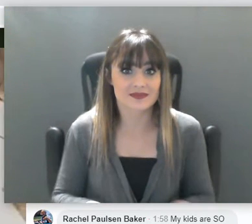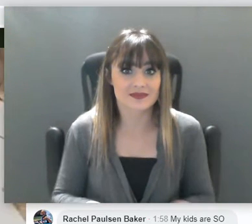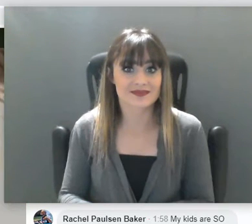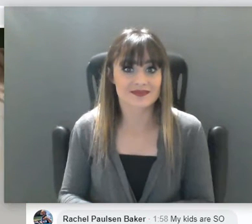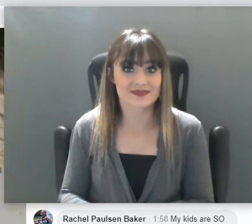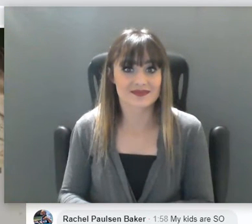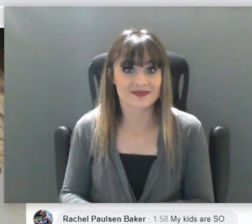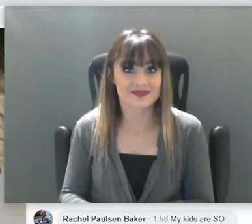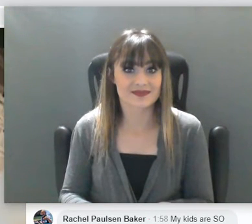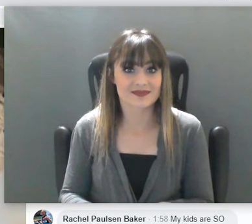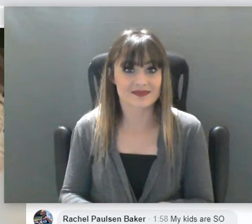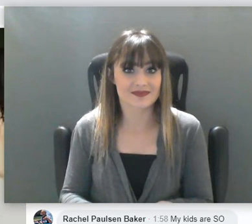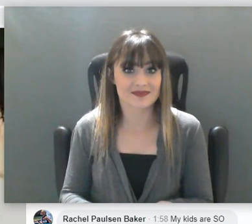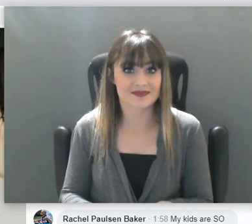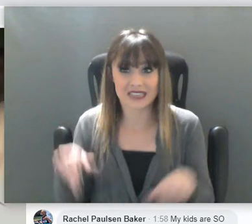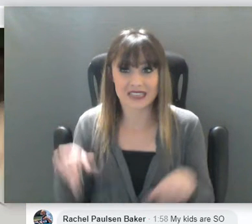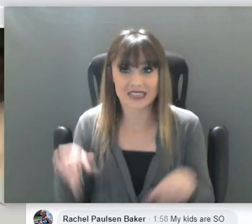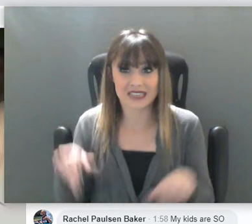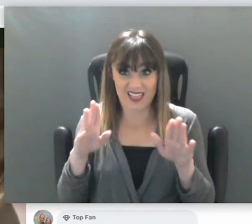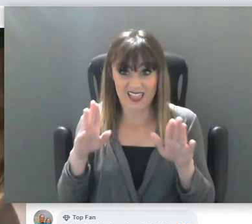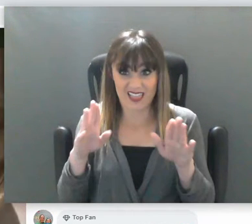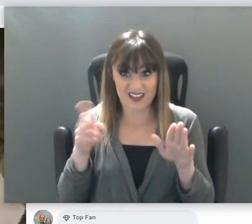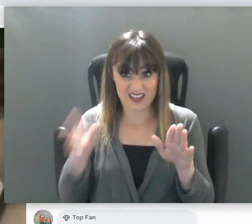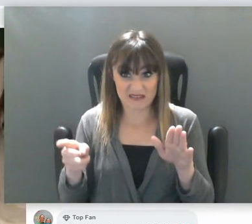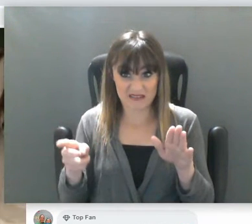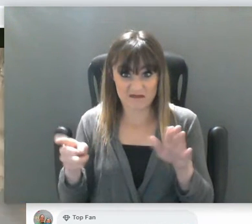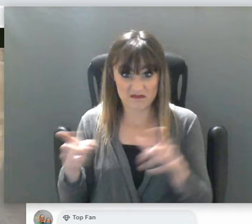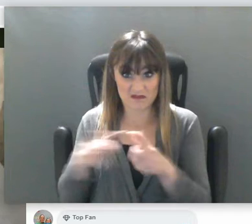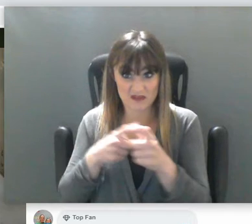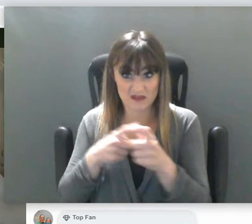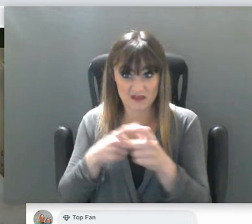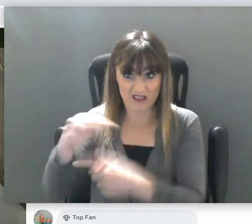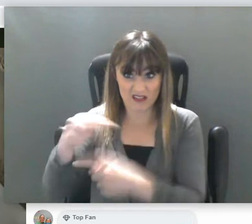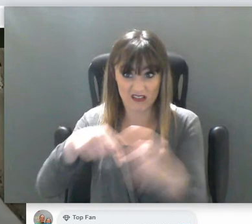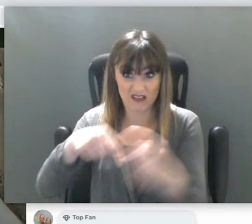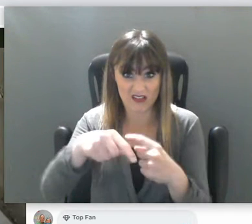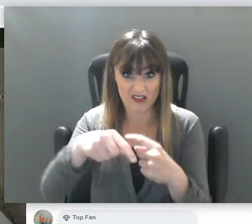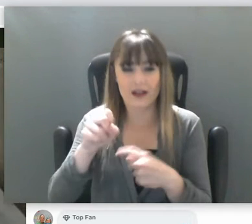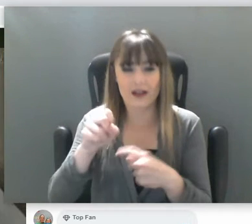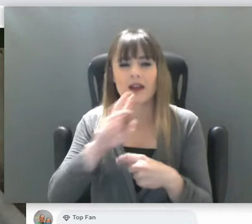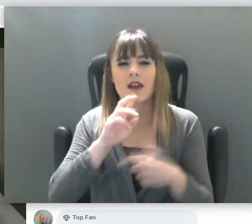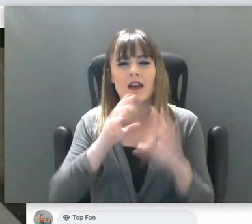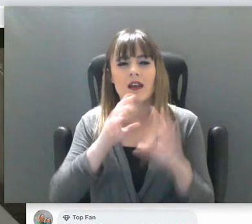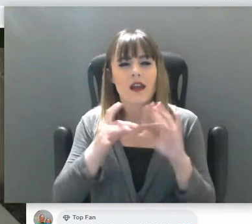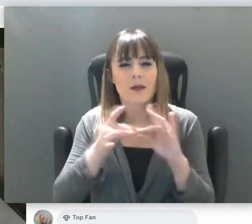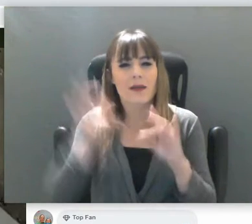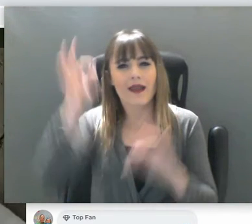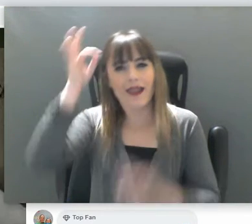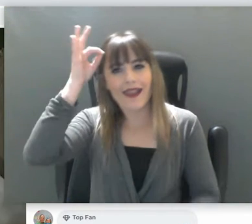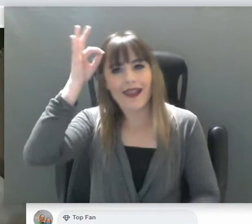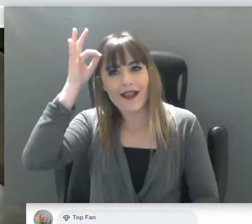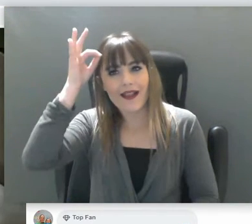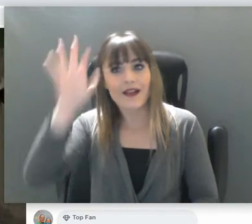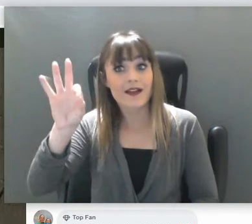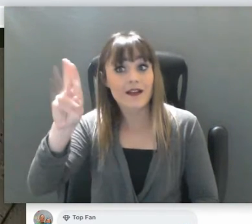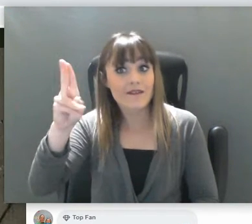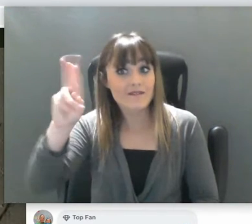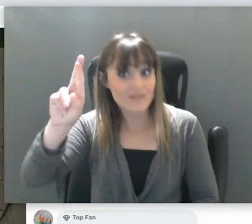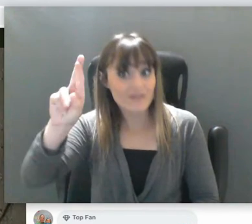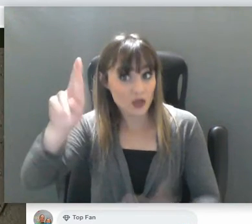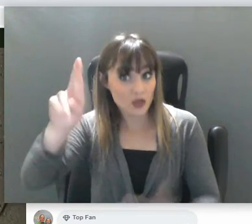Okay. We're gonna let him. So we talked about having hair or fur, and then we also talked about having